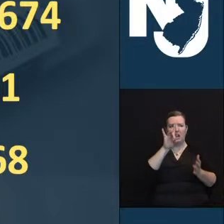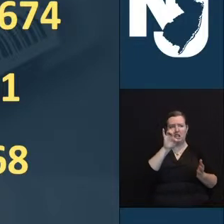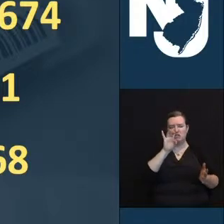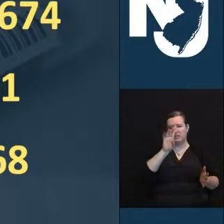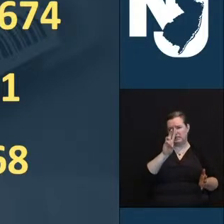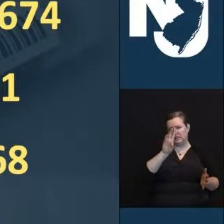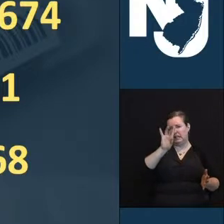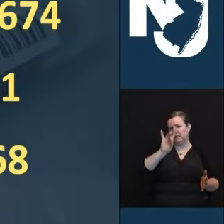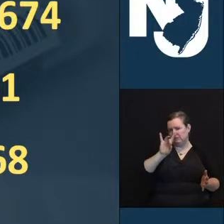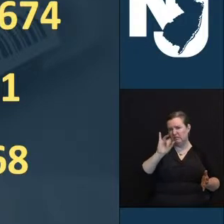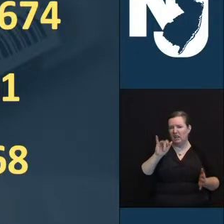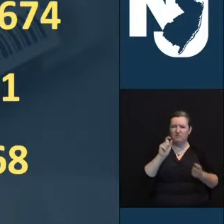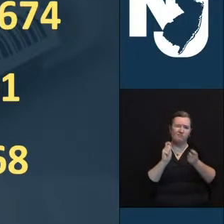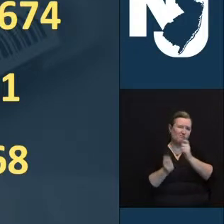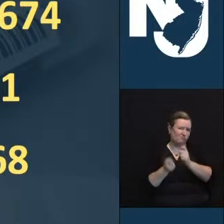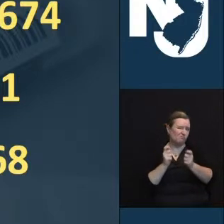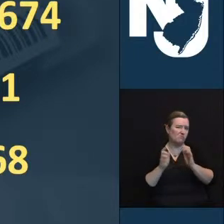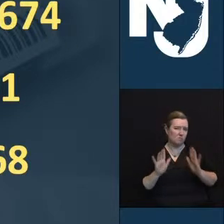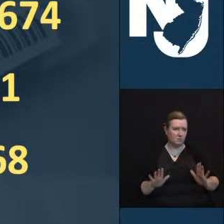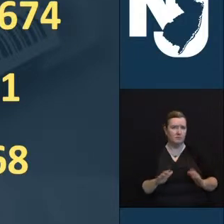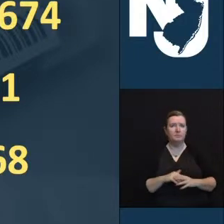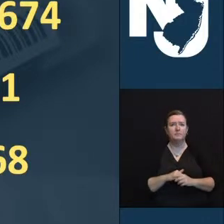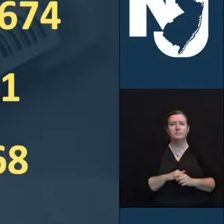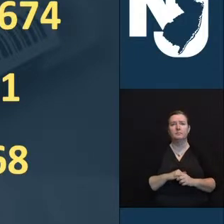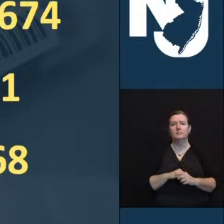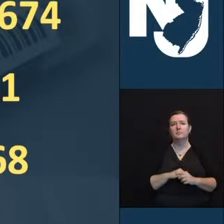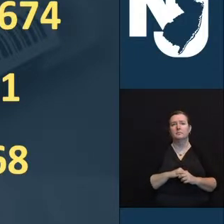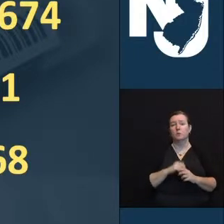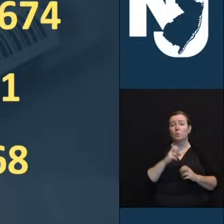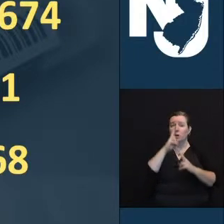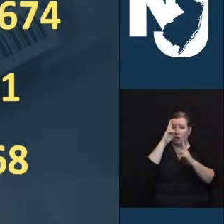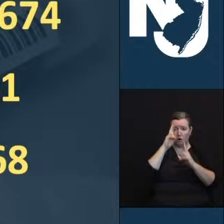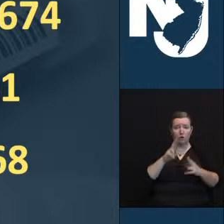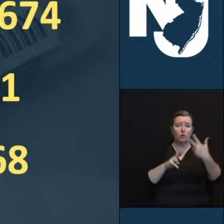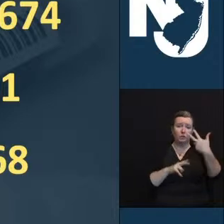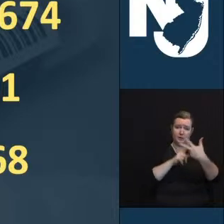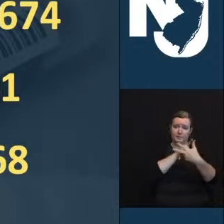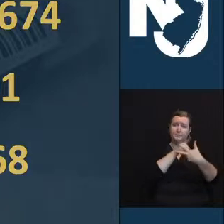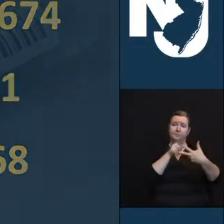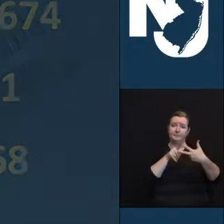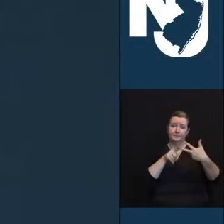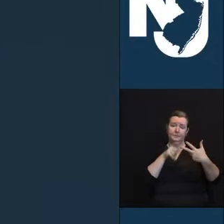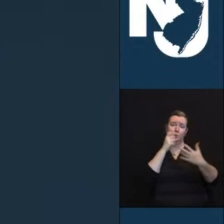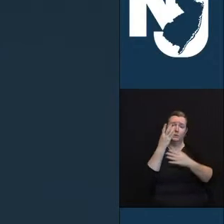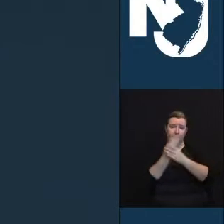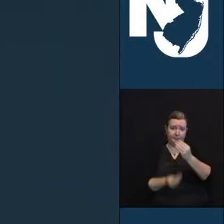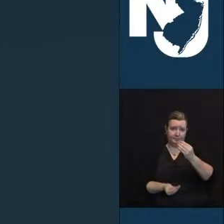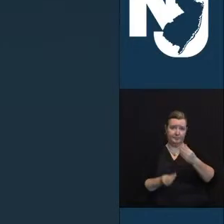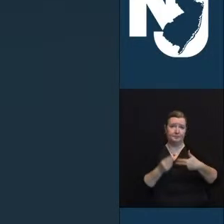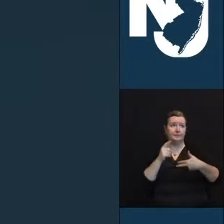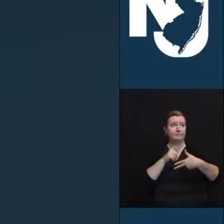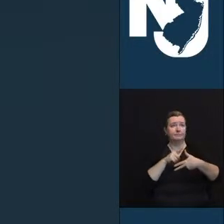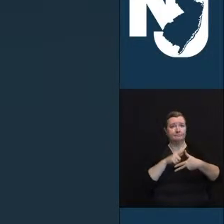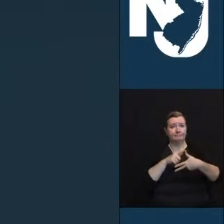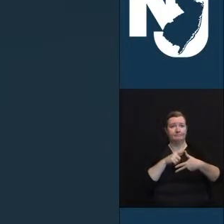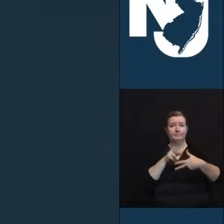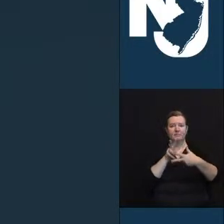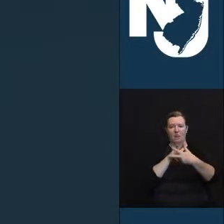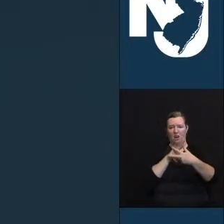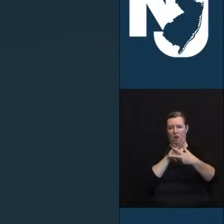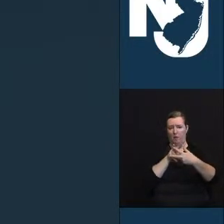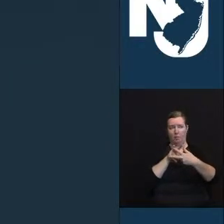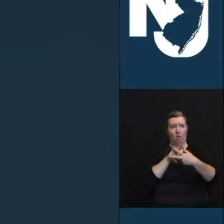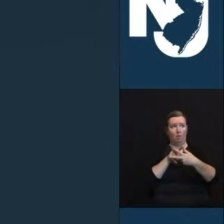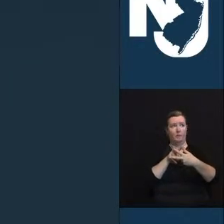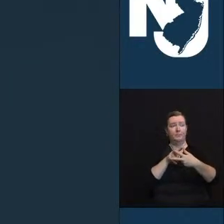1,868. Let's take a minute and remember 3 more of the precious lives that we have lost. Today, we remember a couple. Look